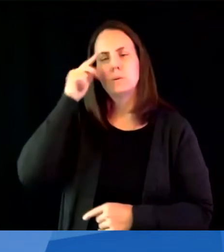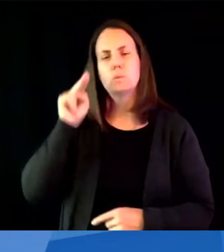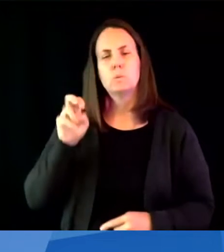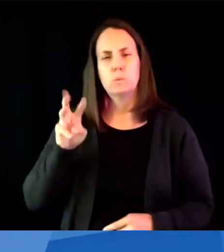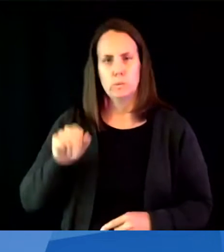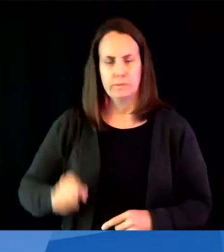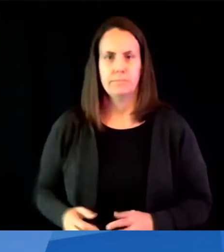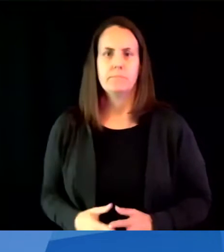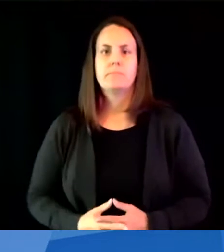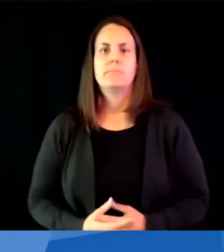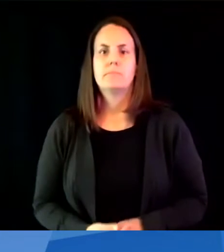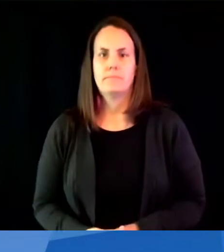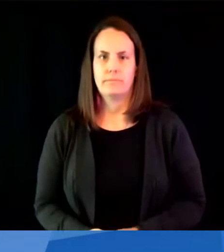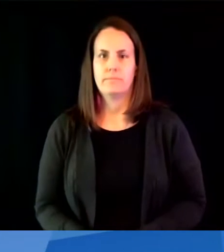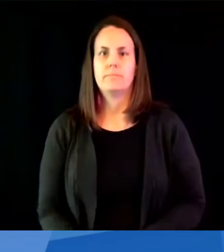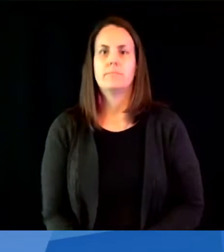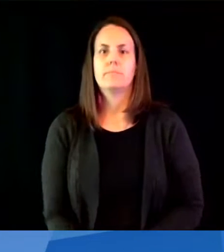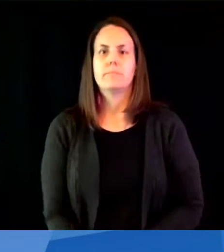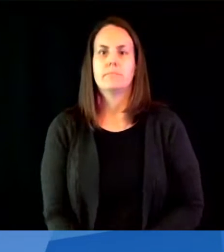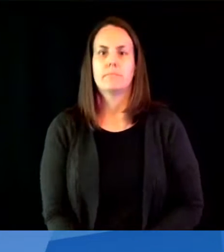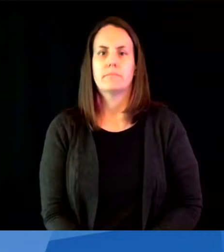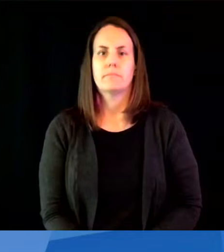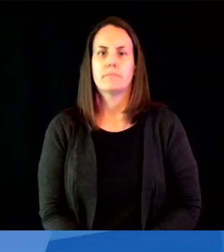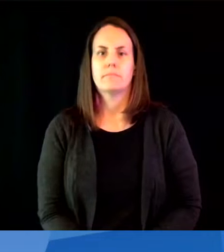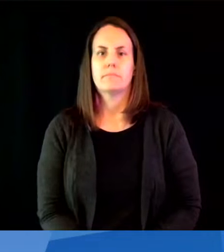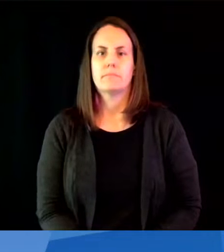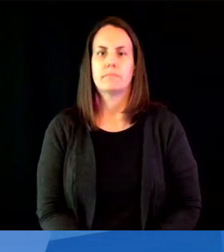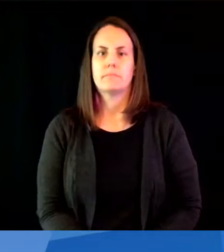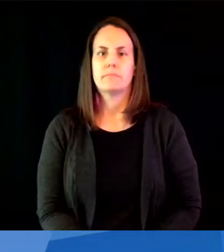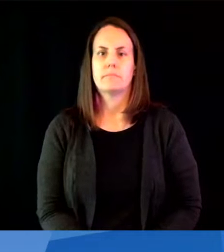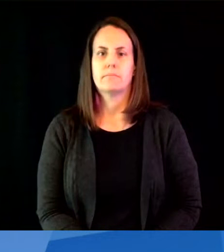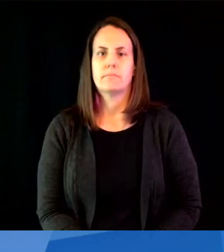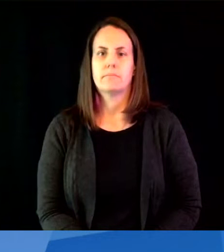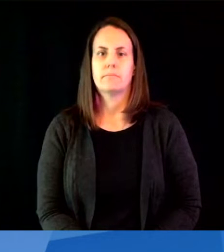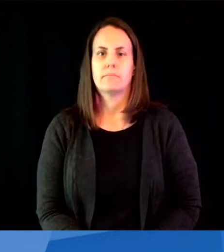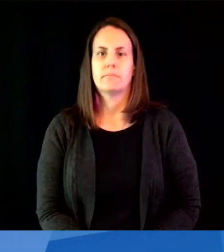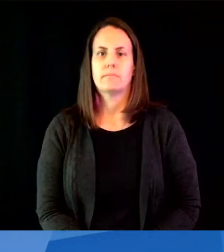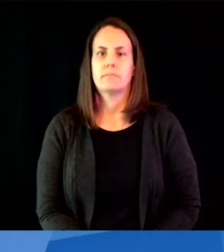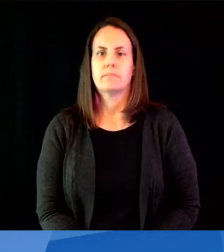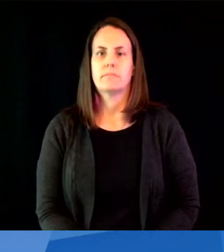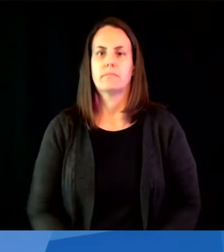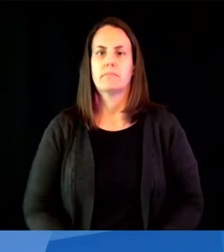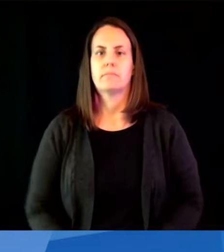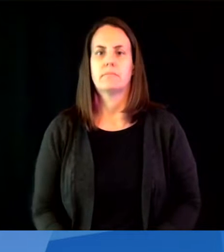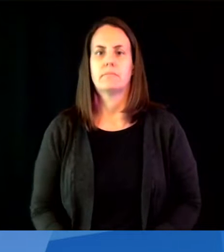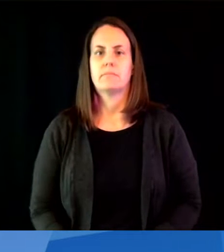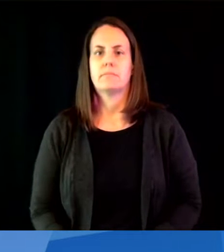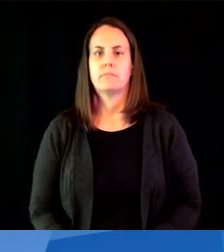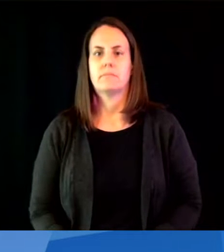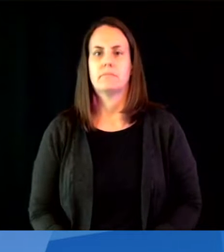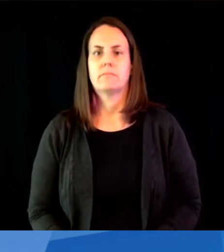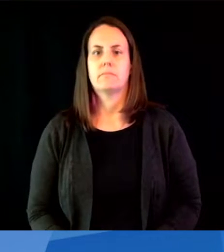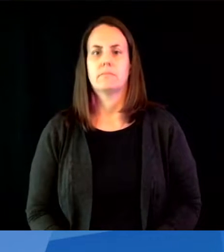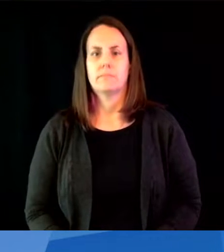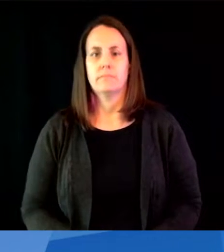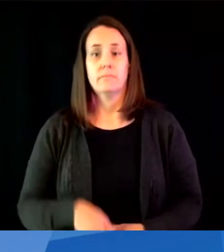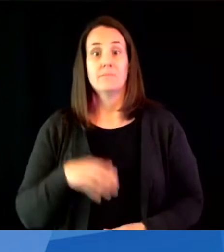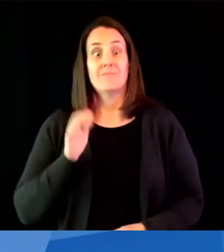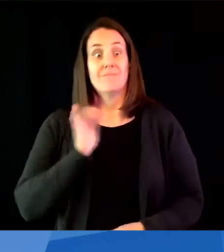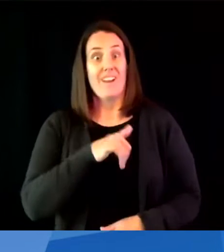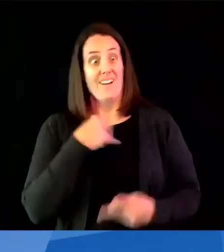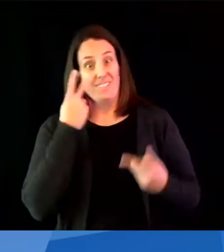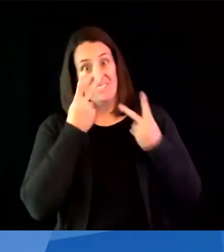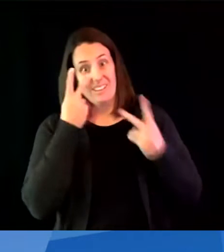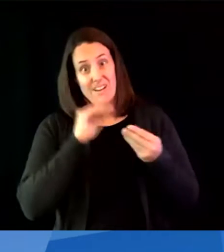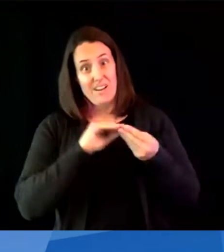questions. I was just wondering, with the surge in cases, the alternate hospital opening up